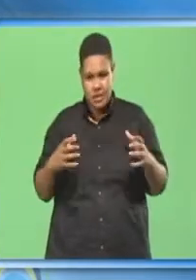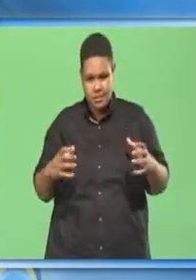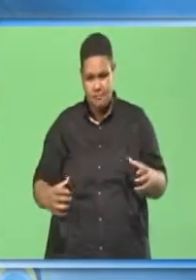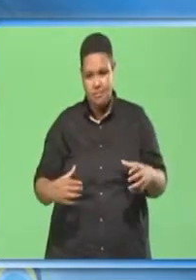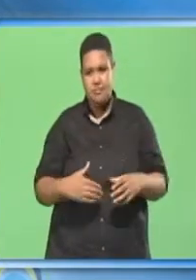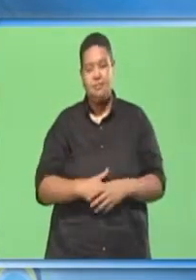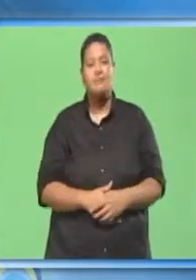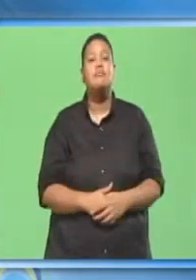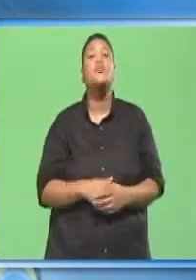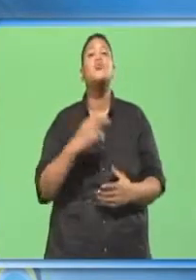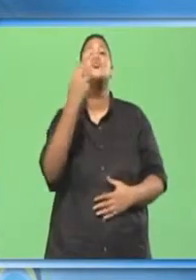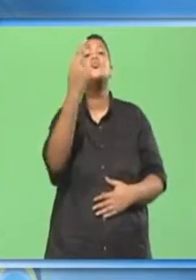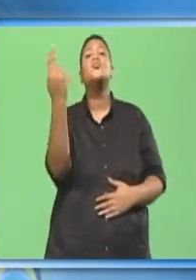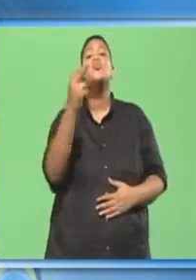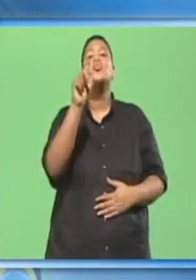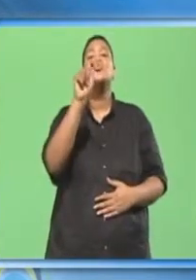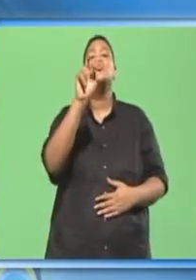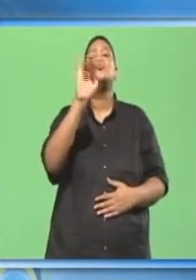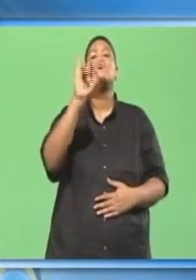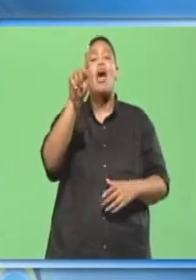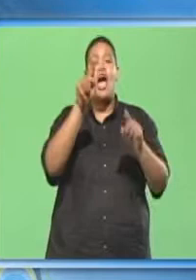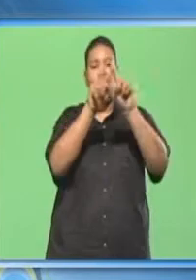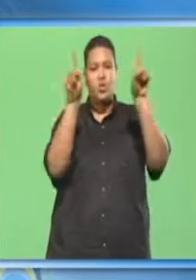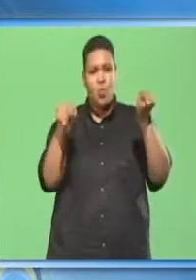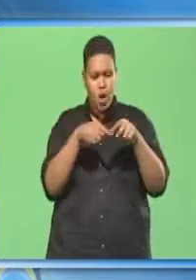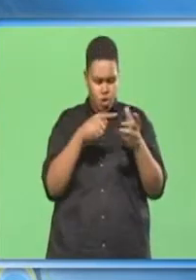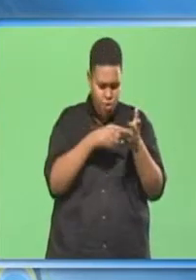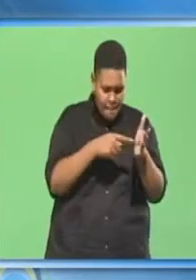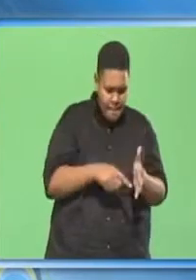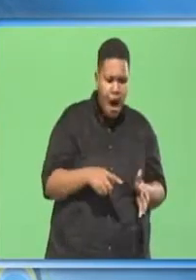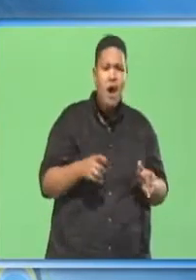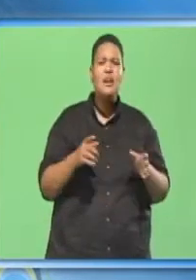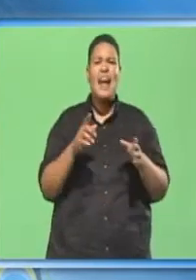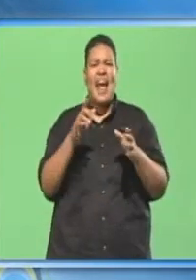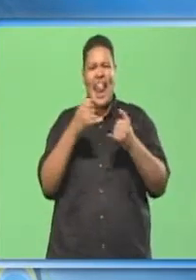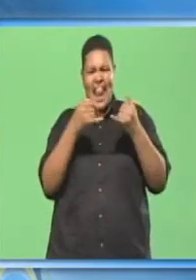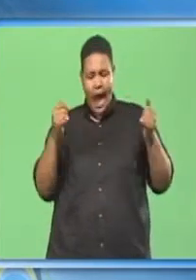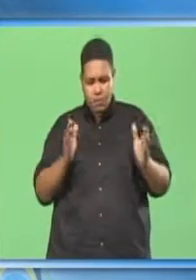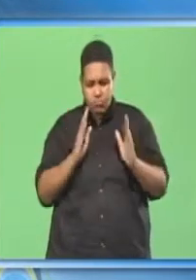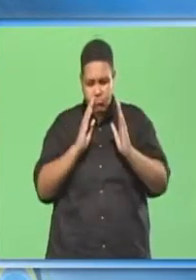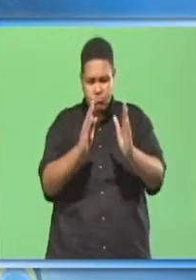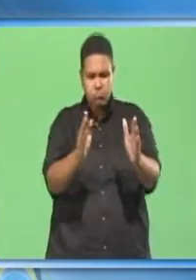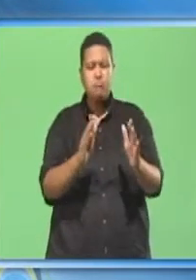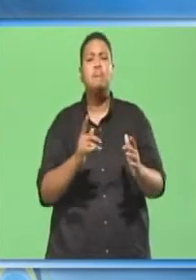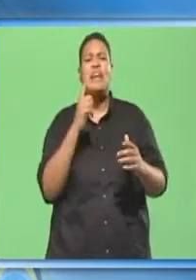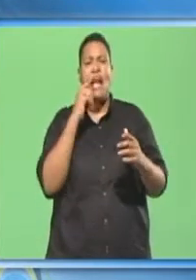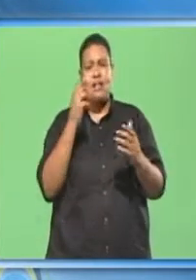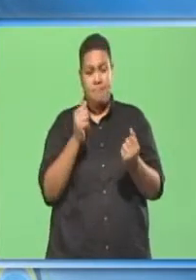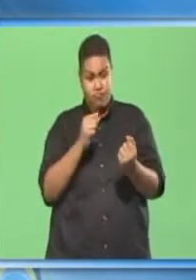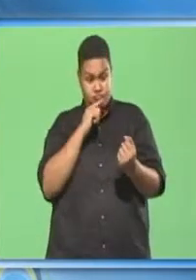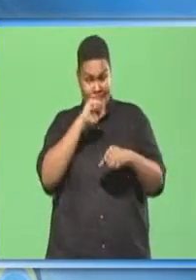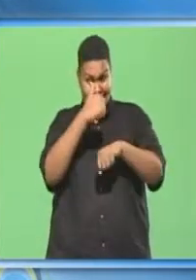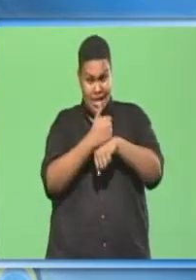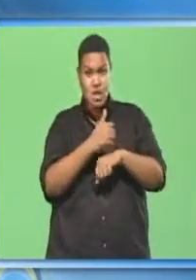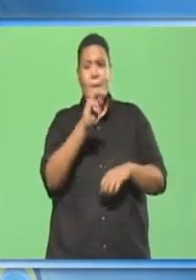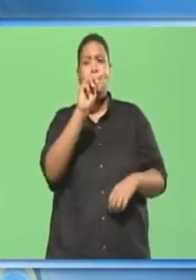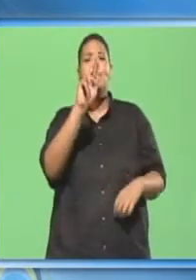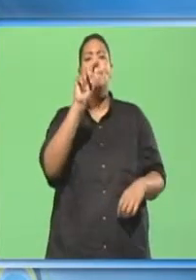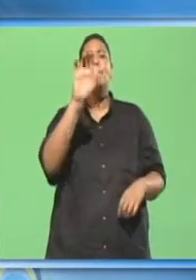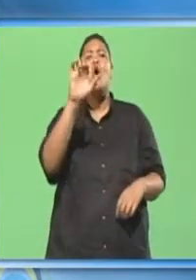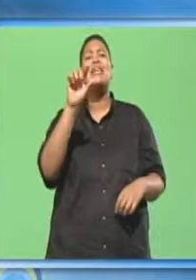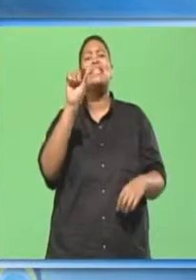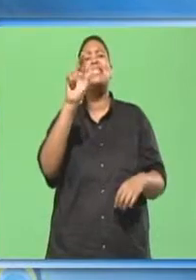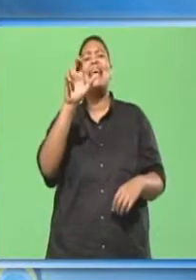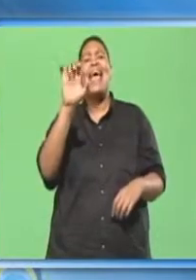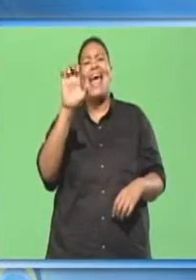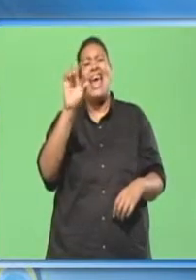Then use tri-square to mark parallel lines across the adjacent faces. Set the spurs of the mortise gauge 9